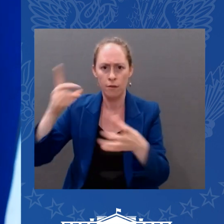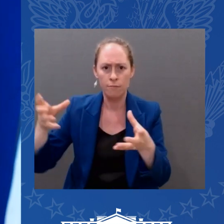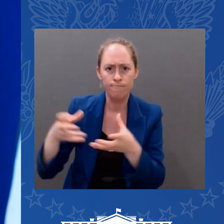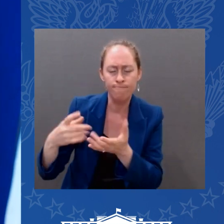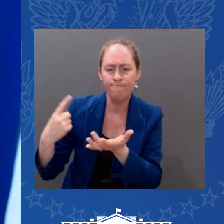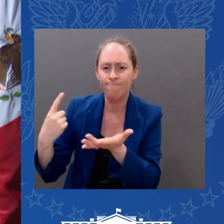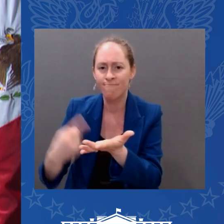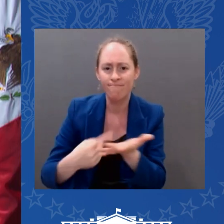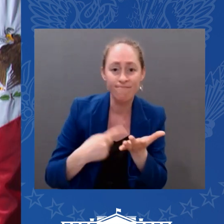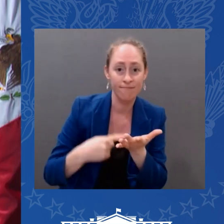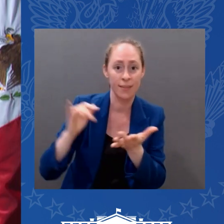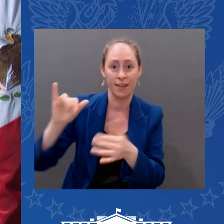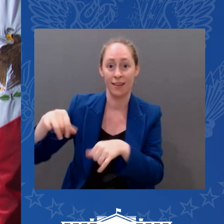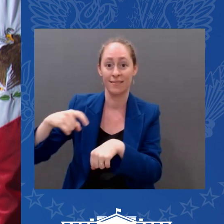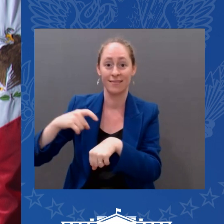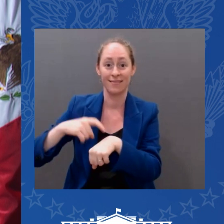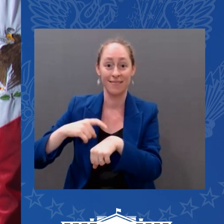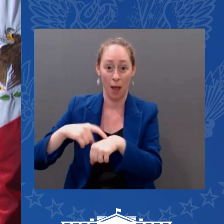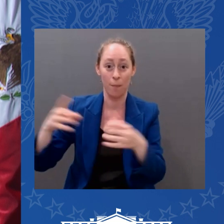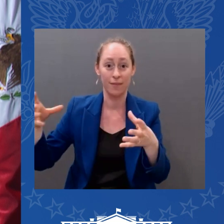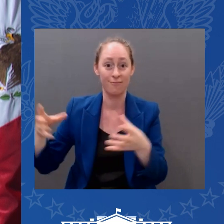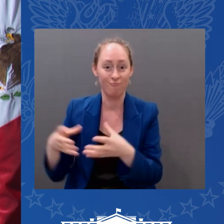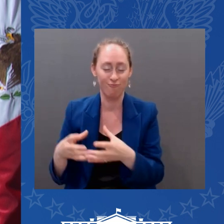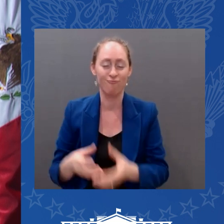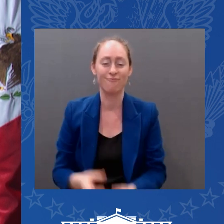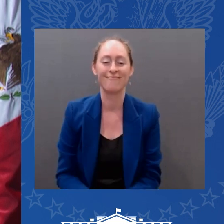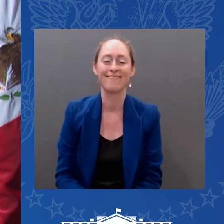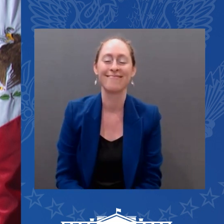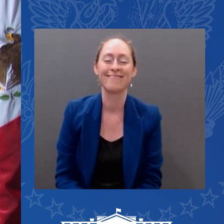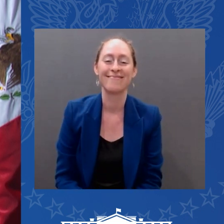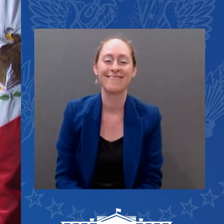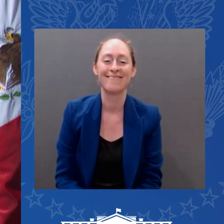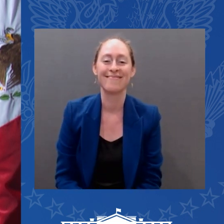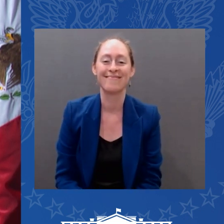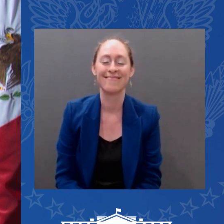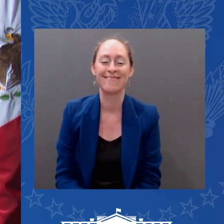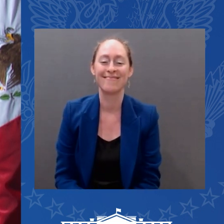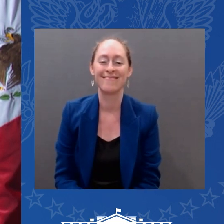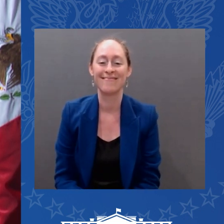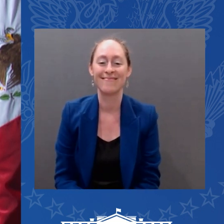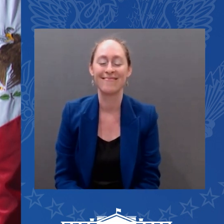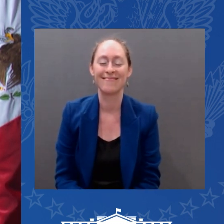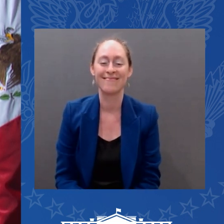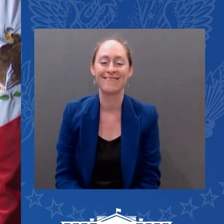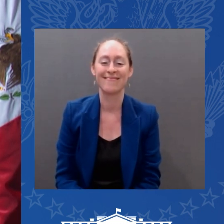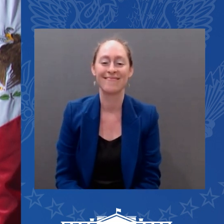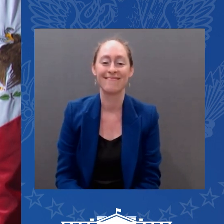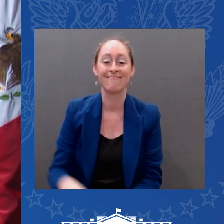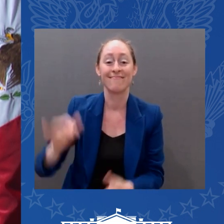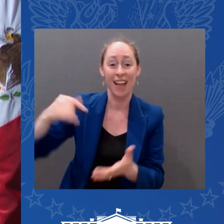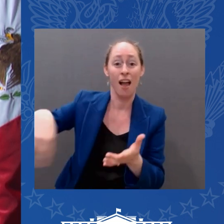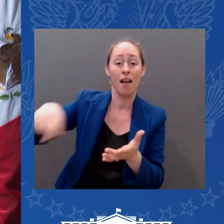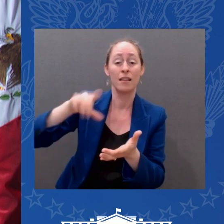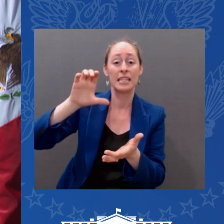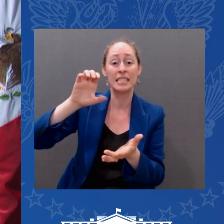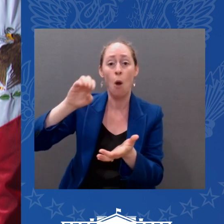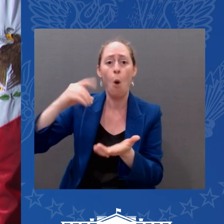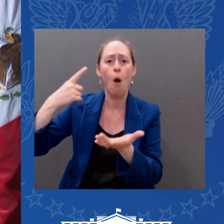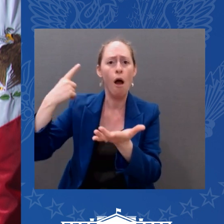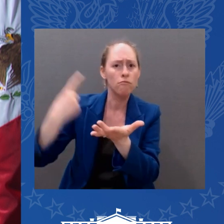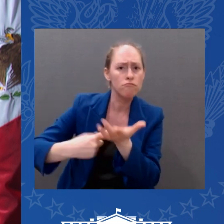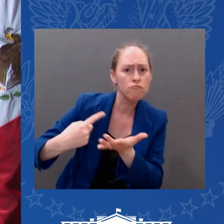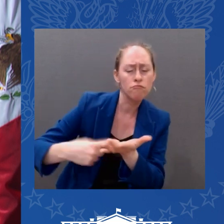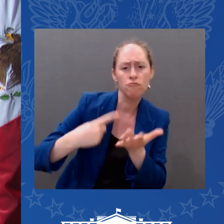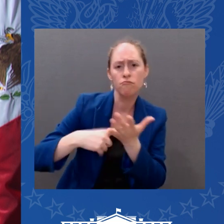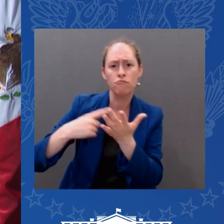also promotes us to further put into action the Inter-American Convention